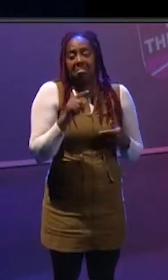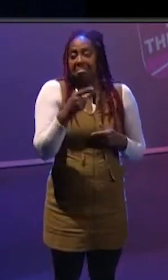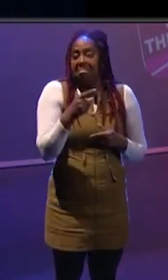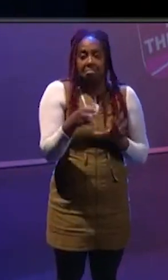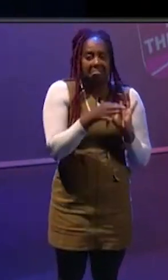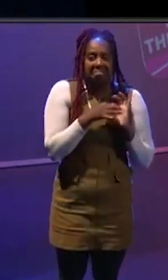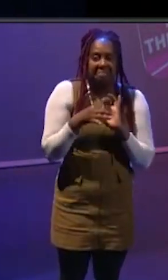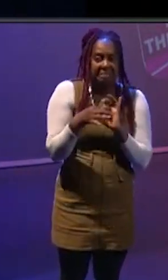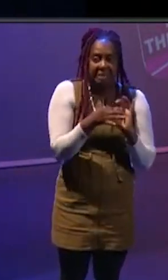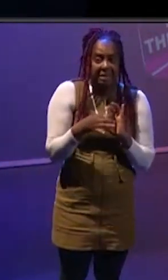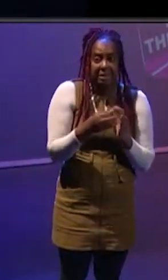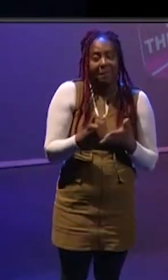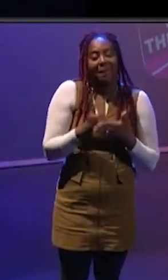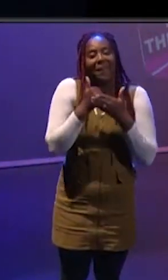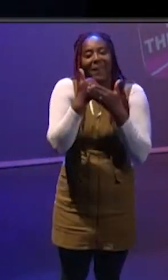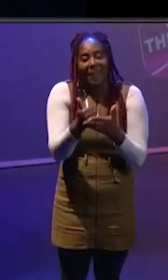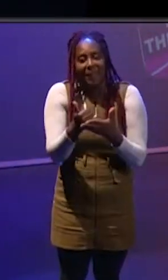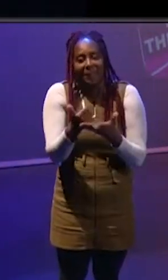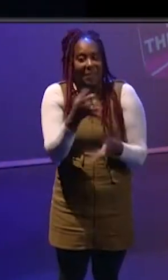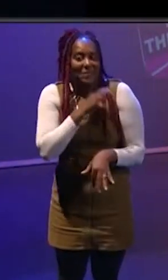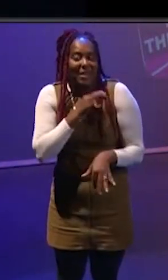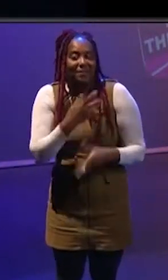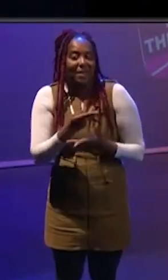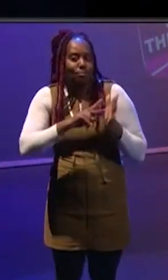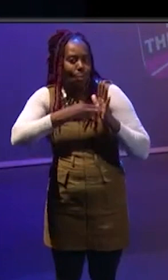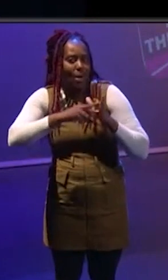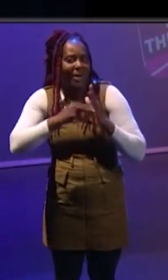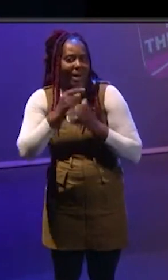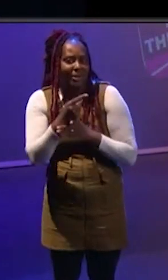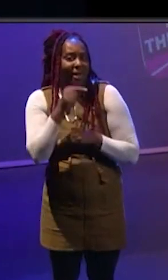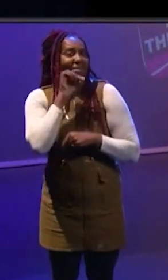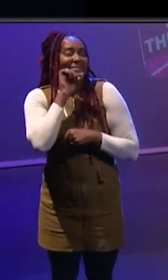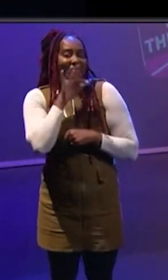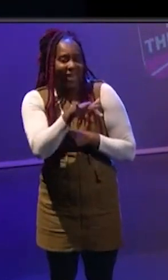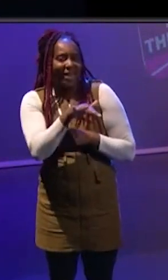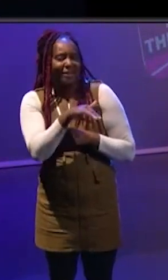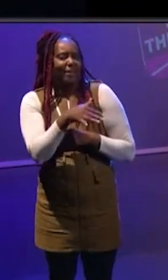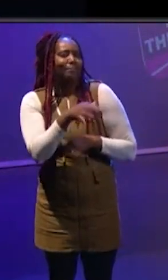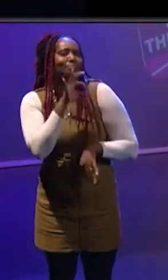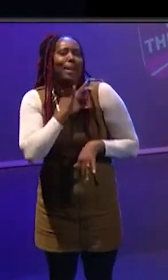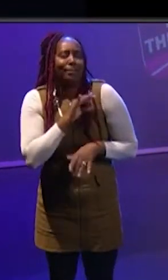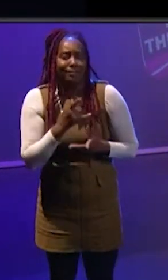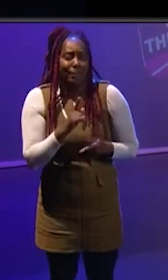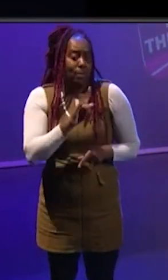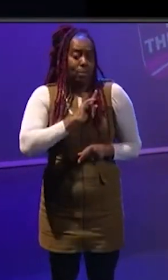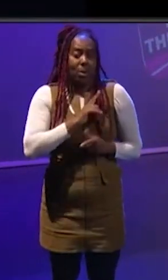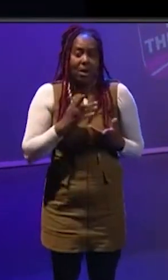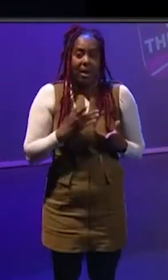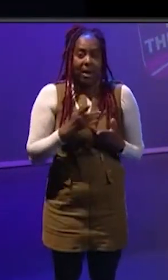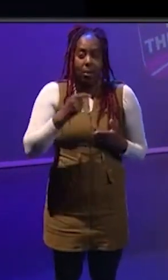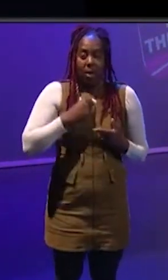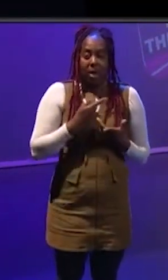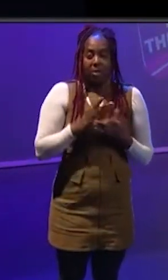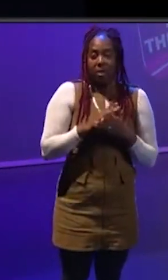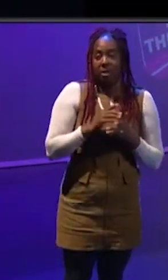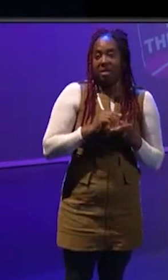relationship, it benefits the organizations that yeah. Reece and I work for. Yes. They benefit from the fact that we are going outside